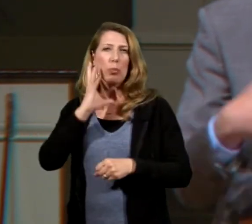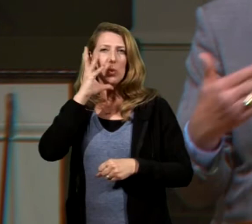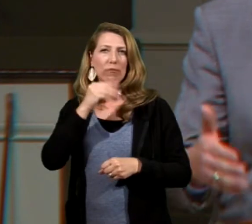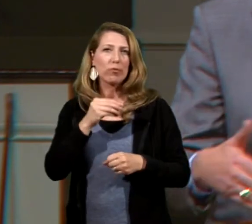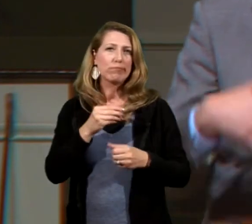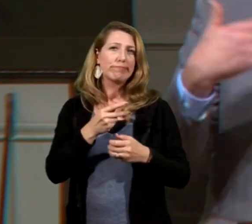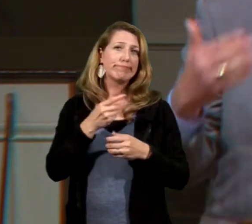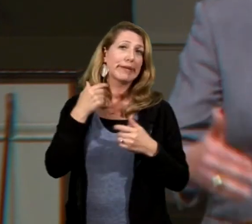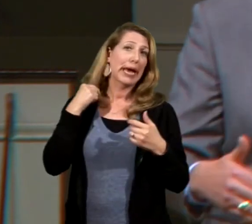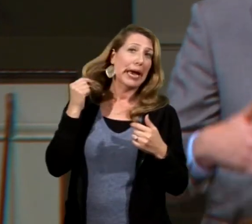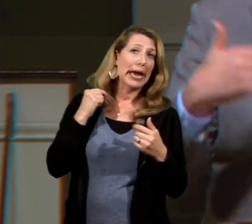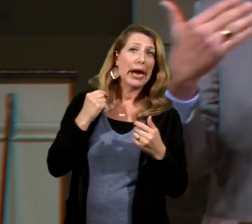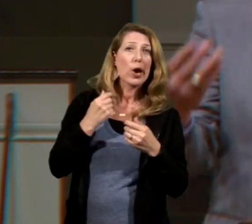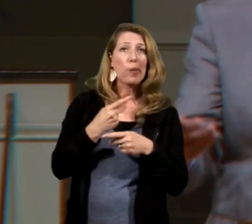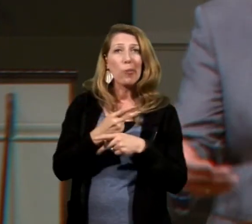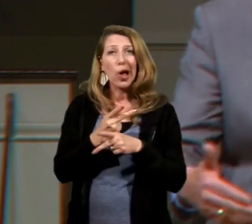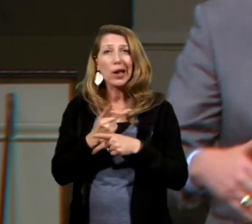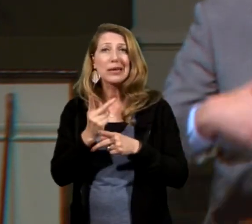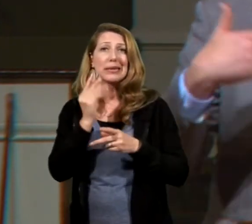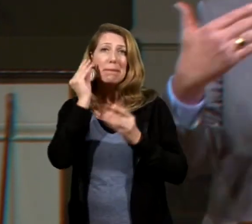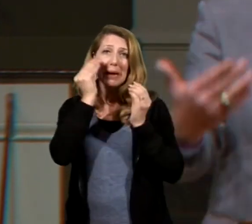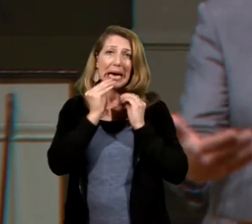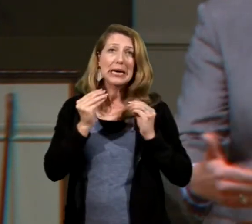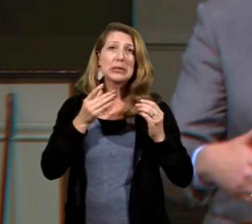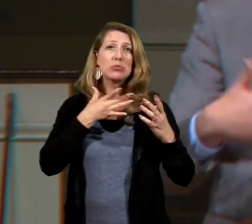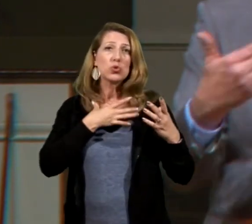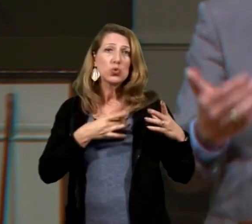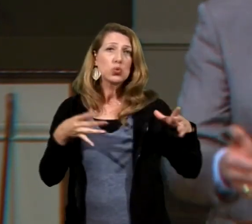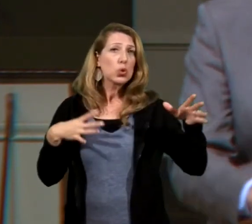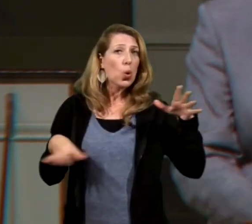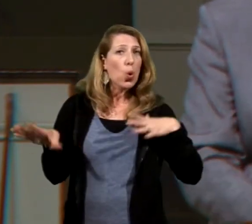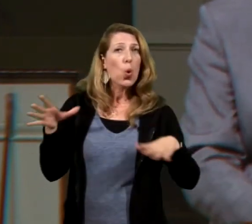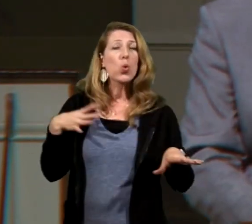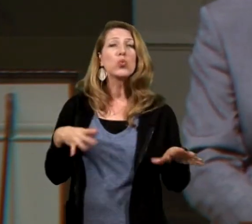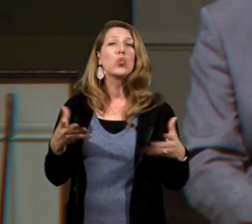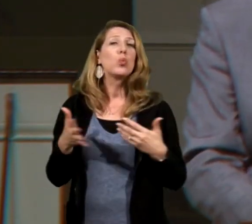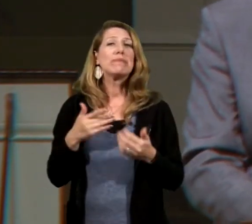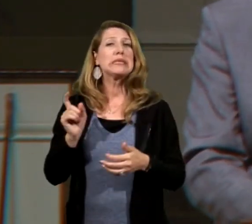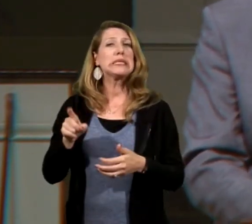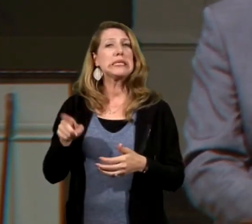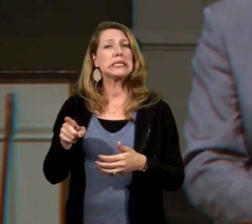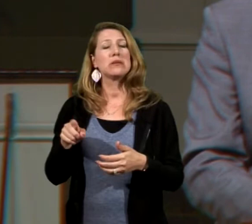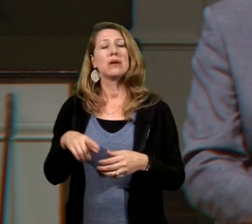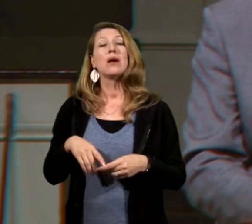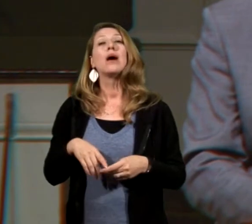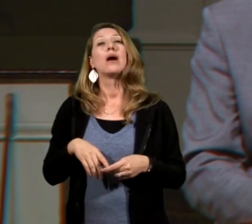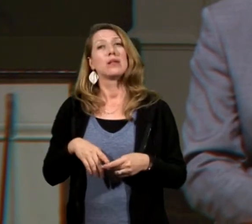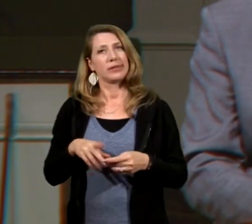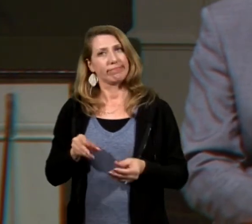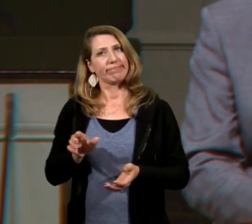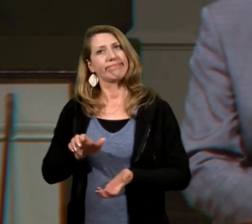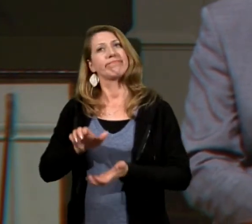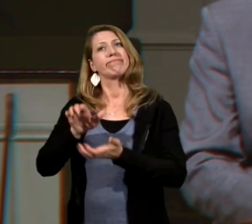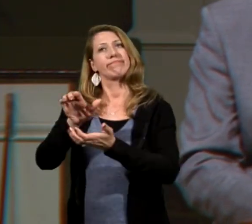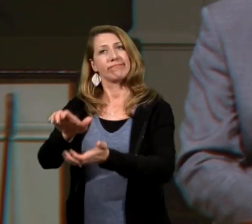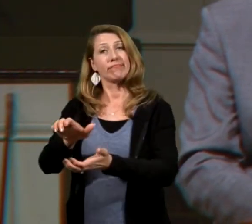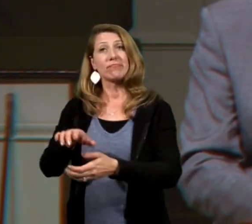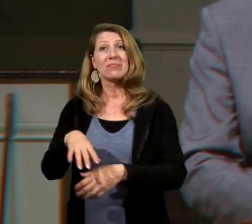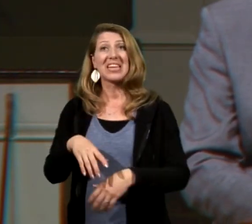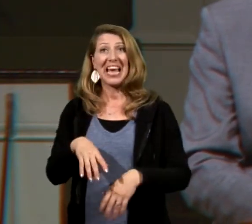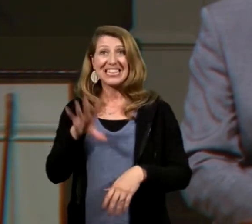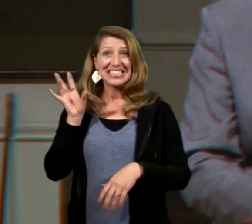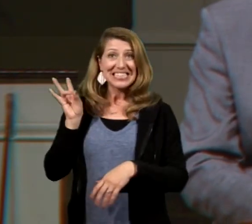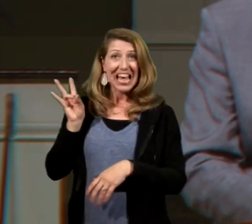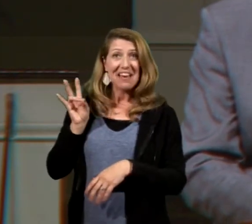hair products, makeup, jewelry, clothing, things of that nature, and such things that belonged to her, and 7